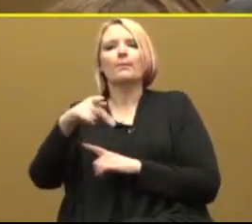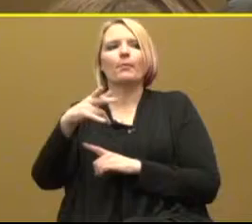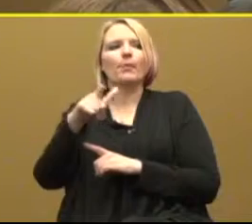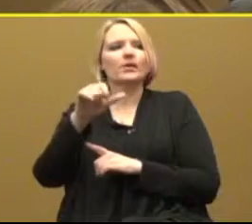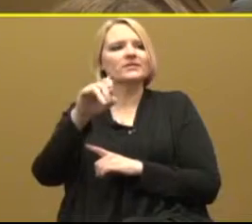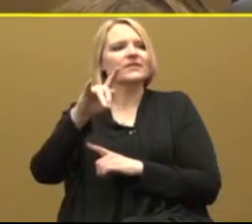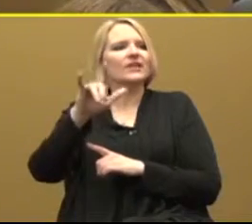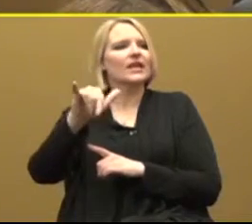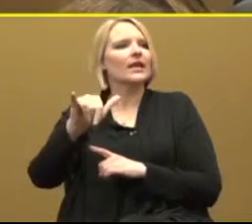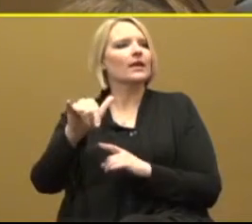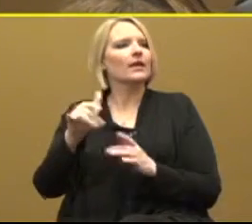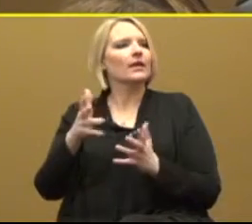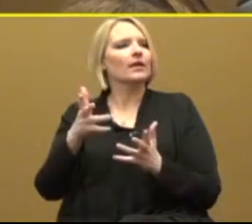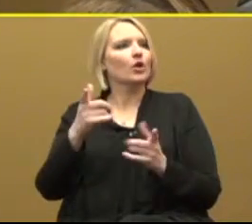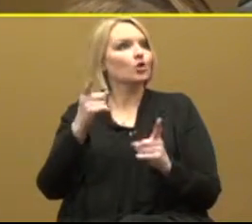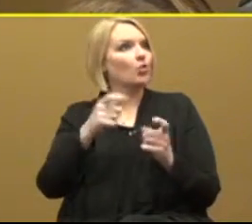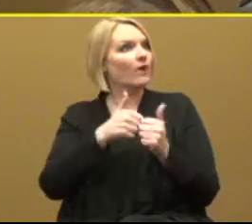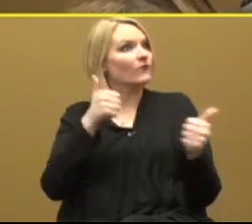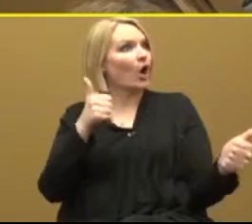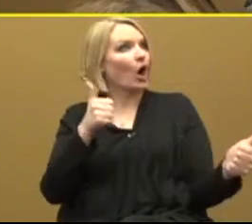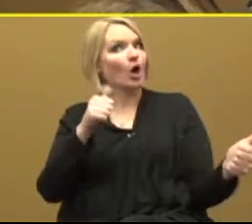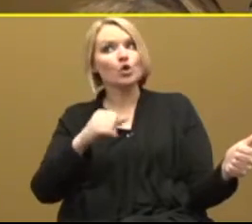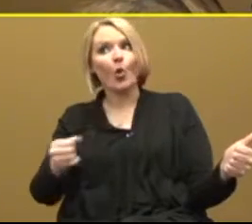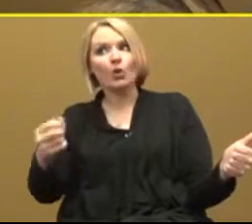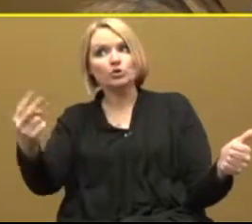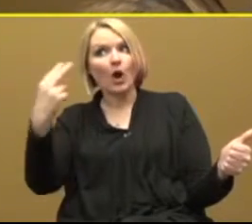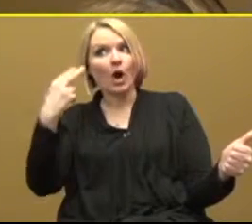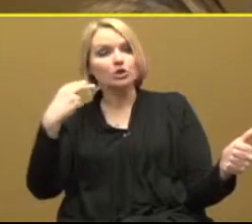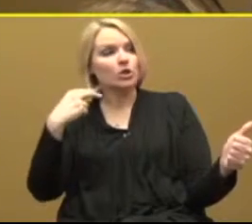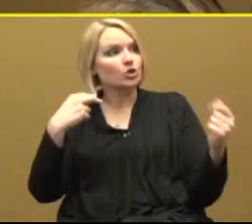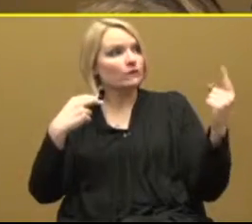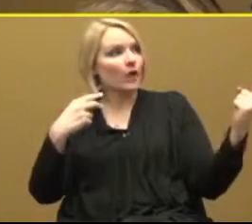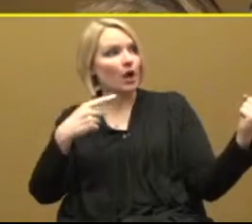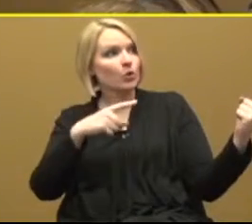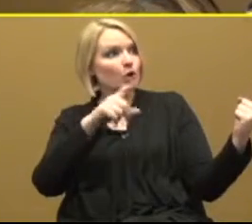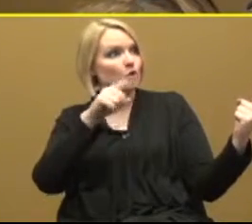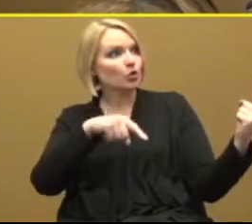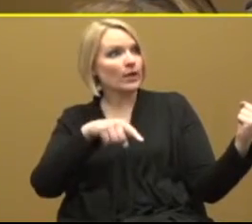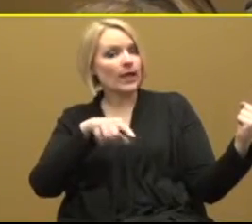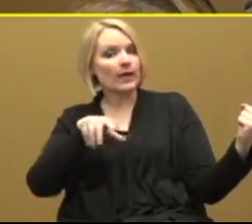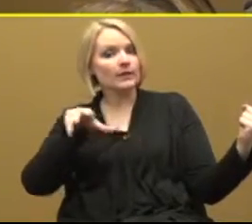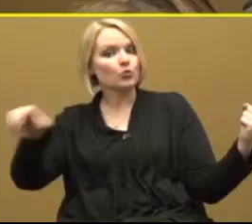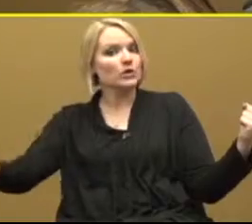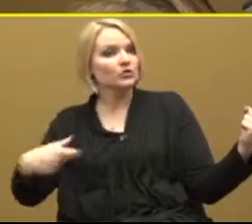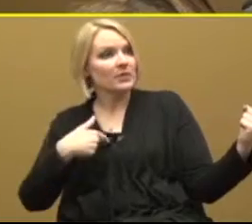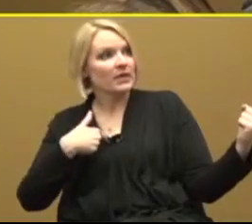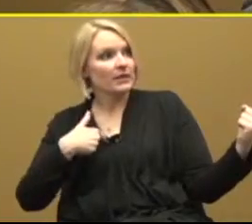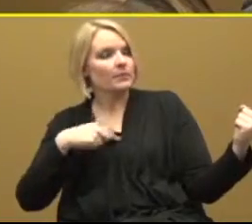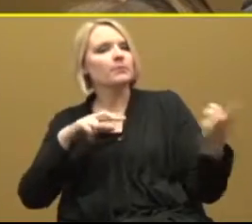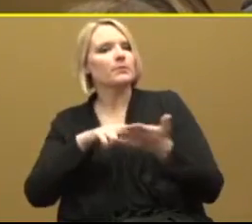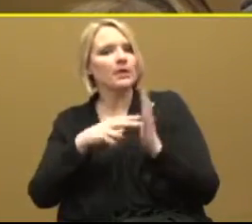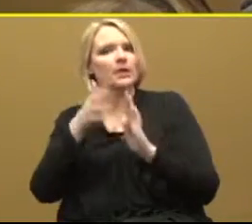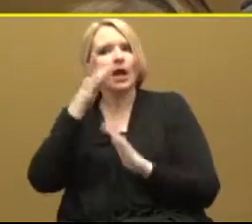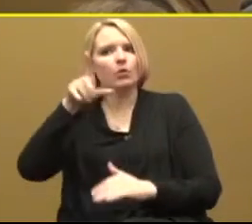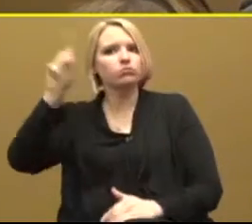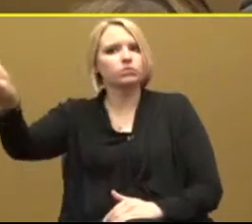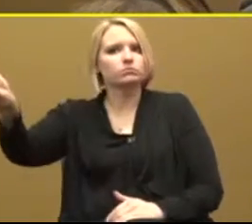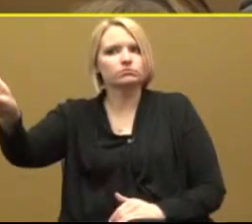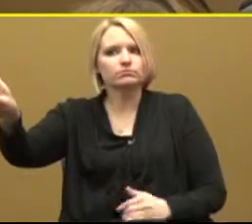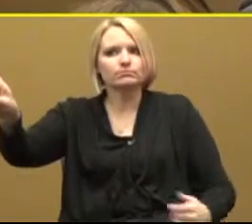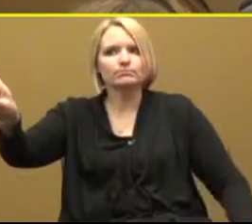is, oh, well, you're far away, no one's watching, or they're far enough away they can't be within arm's length. Yep. I'm going to head for the door